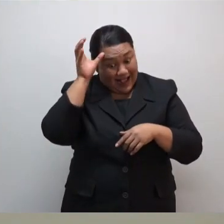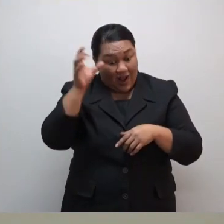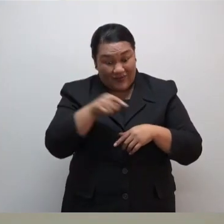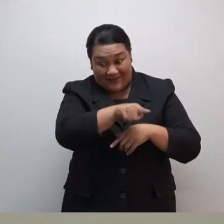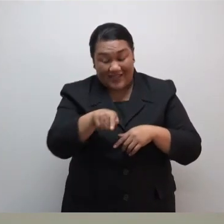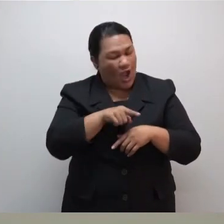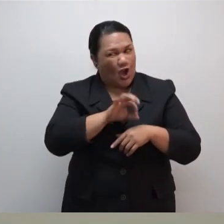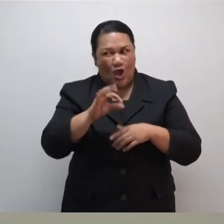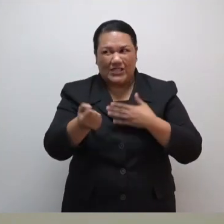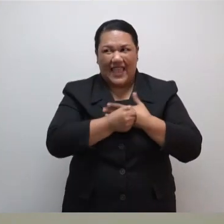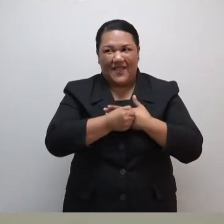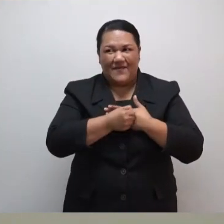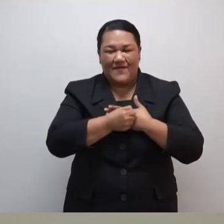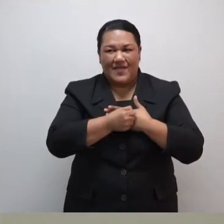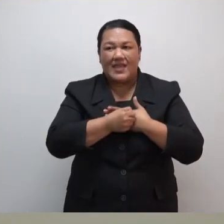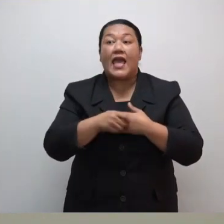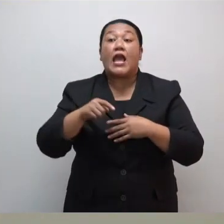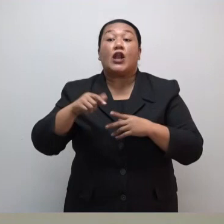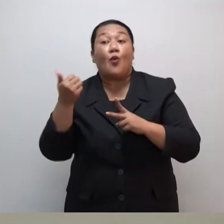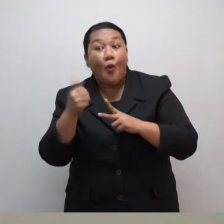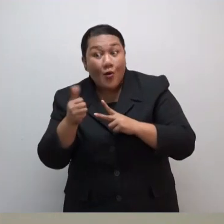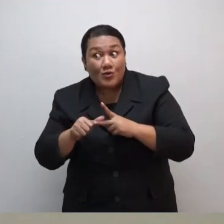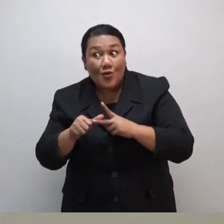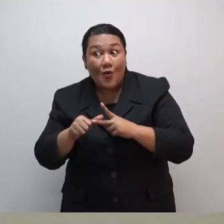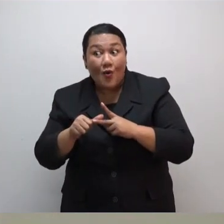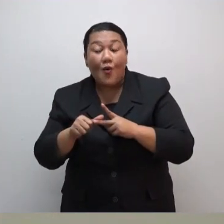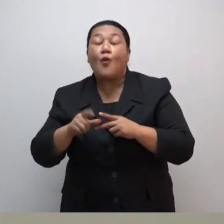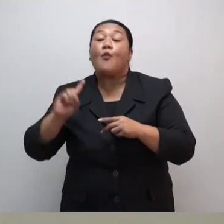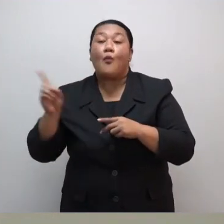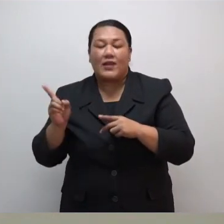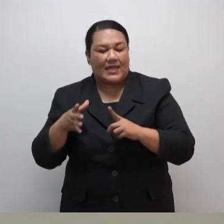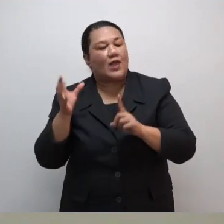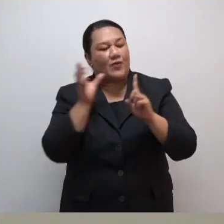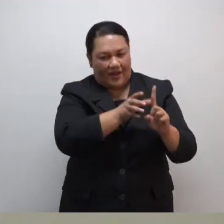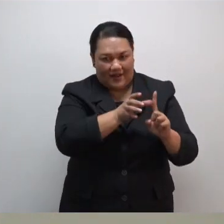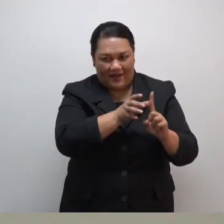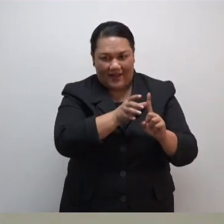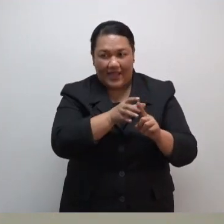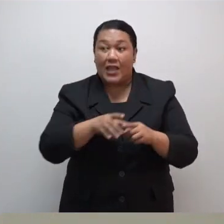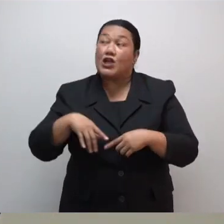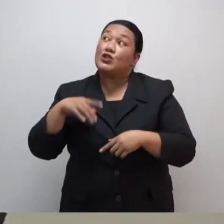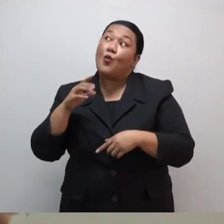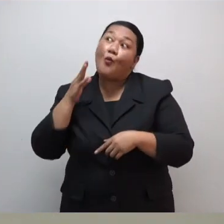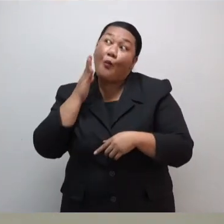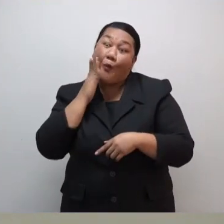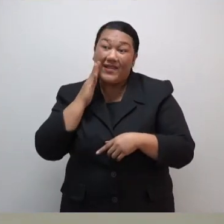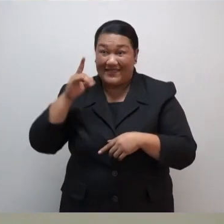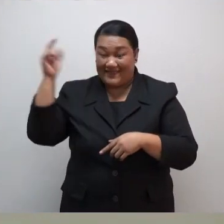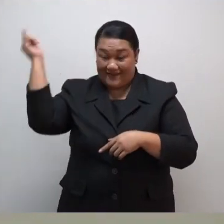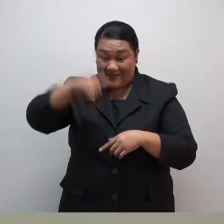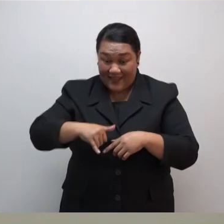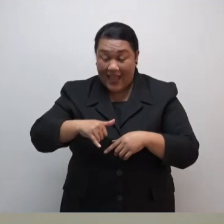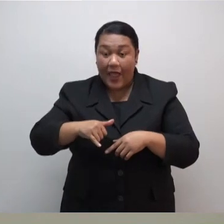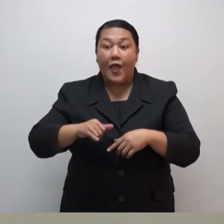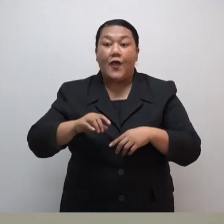upon their return they have to go into quarantine. Nobody's going to come to Fiji for 1 week holiday having to go back to Sydney